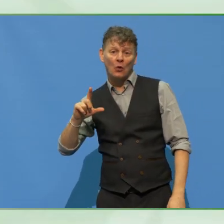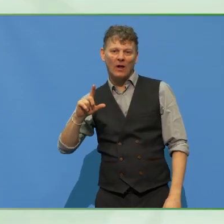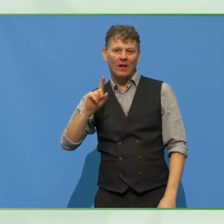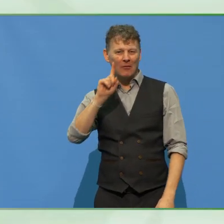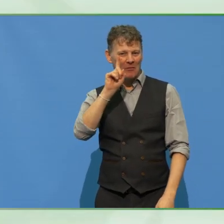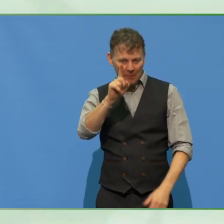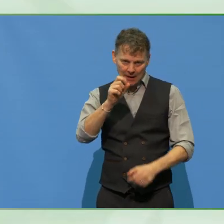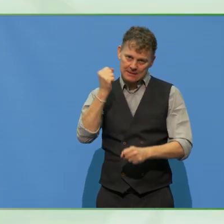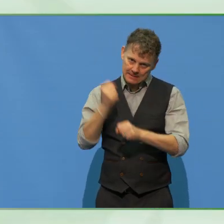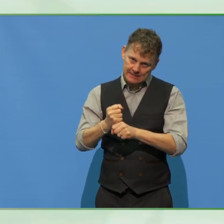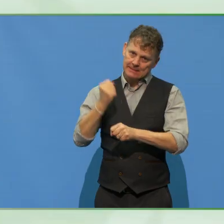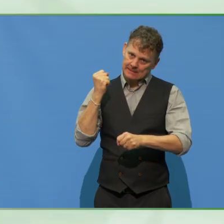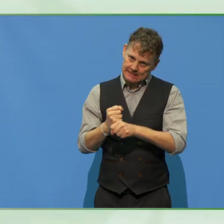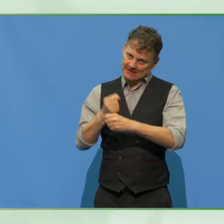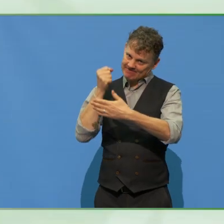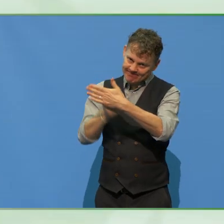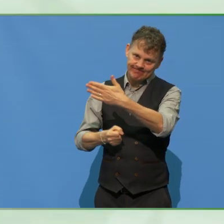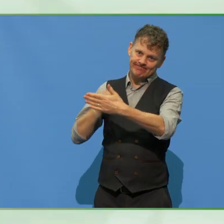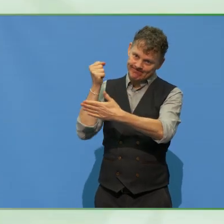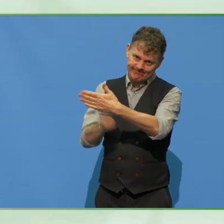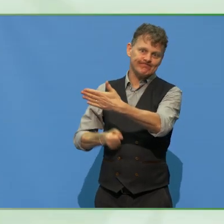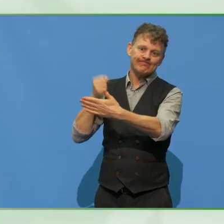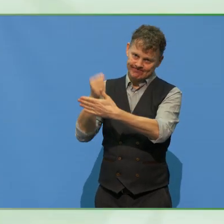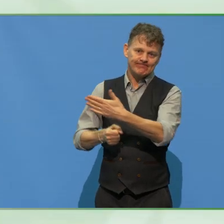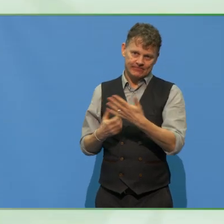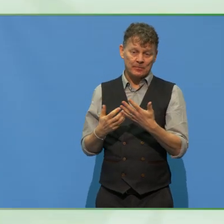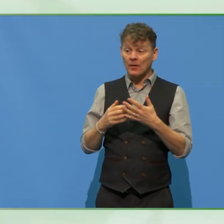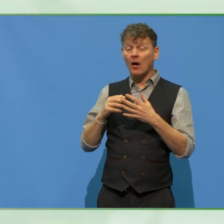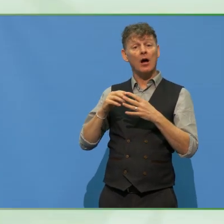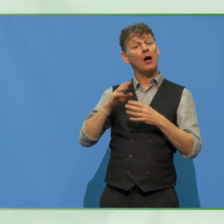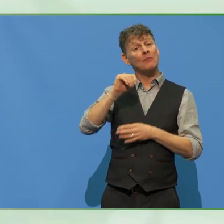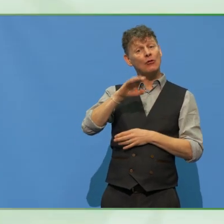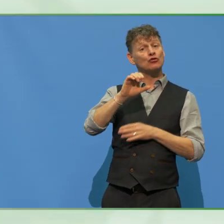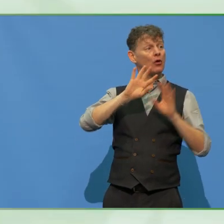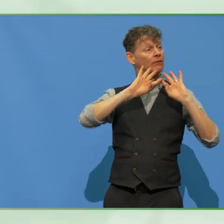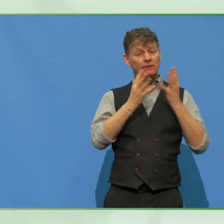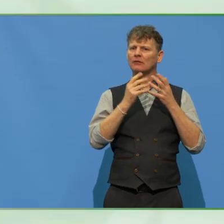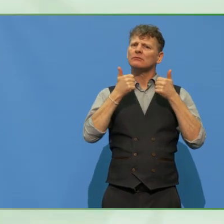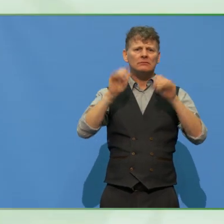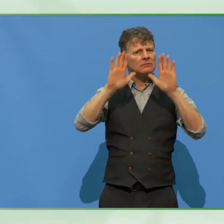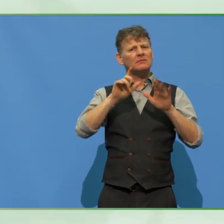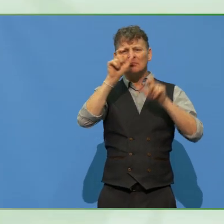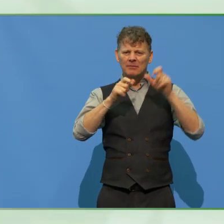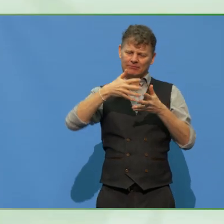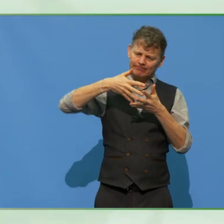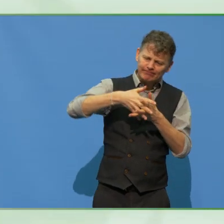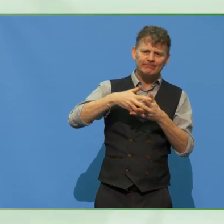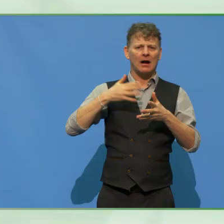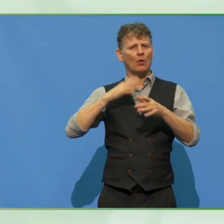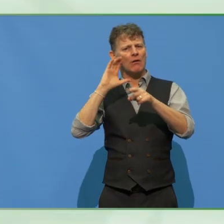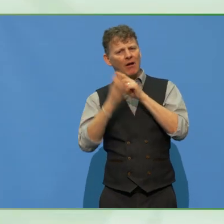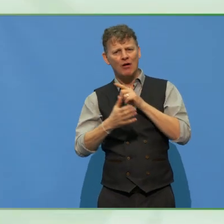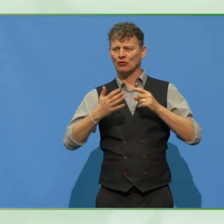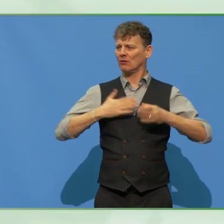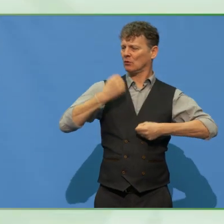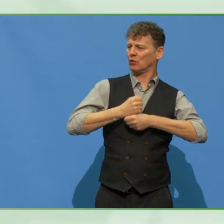work. I have spent a decade working with the most amazing people at Microsoft, building it into the culture and the fabric of how we work.